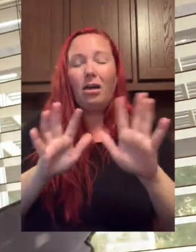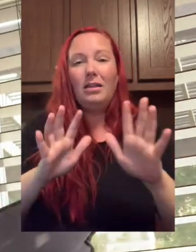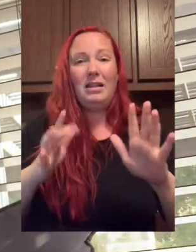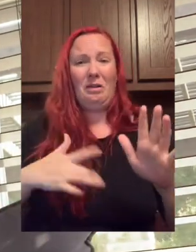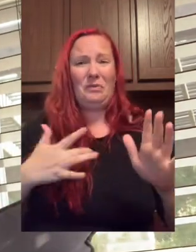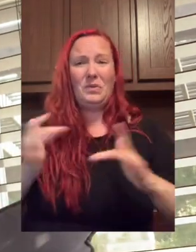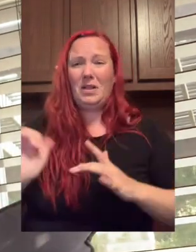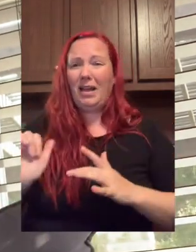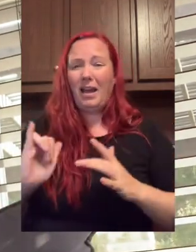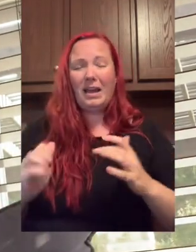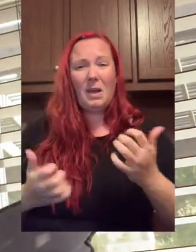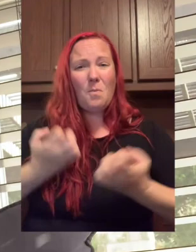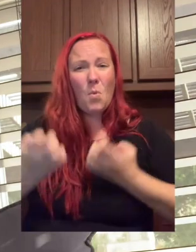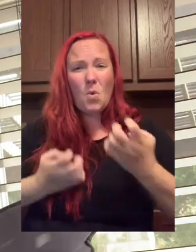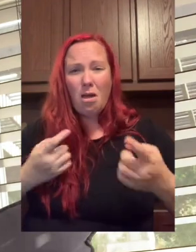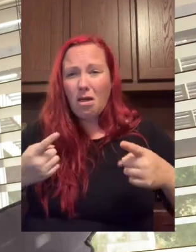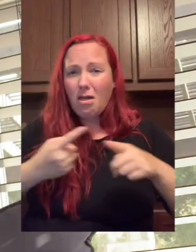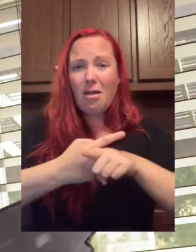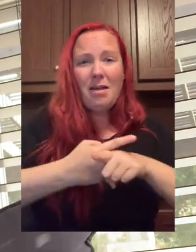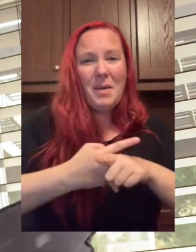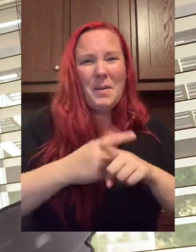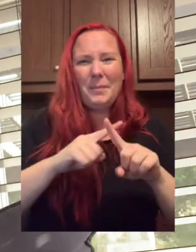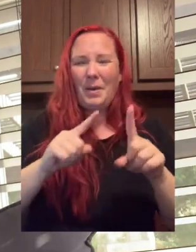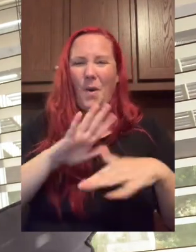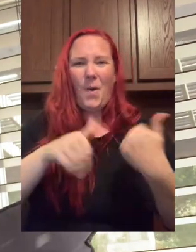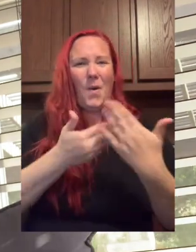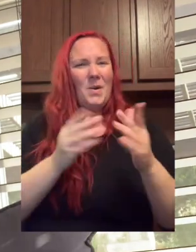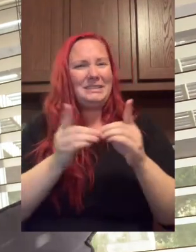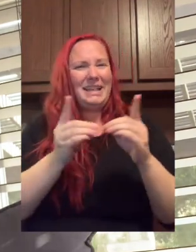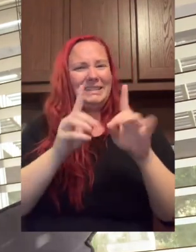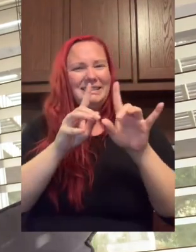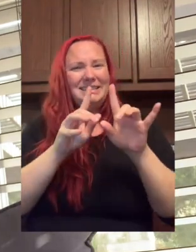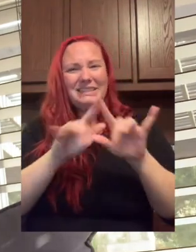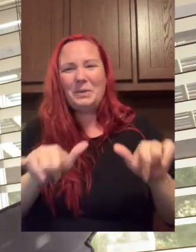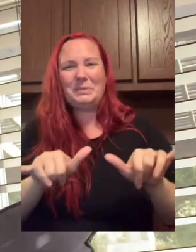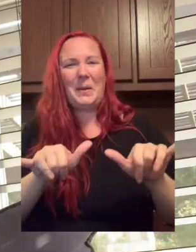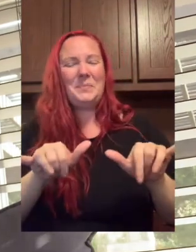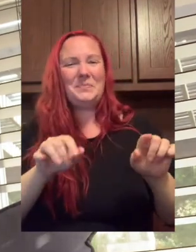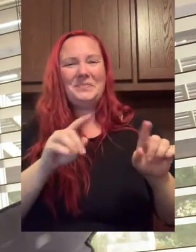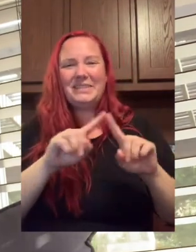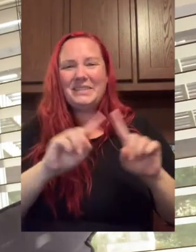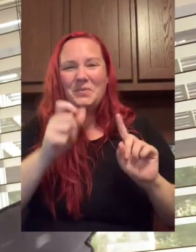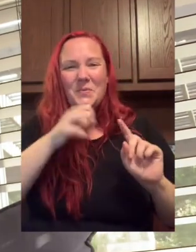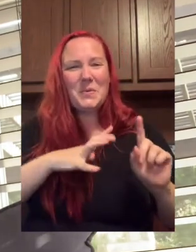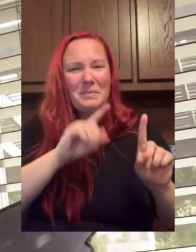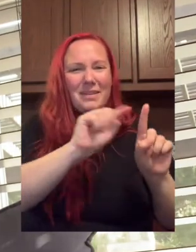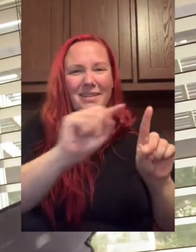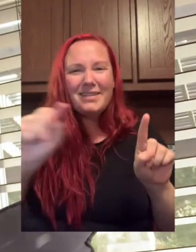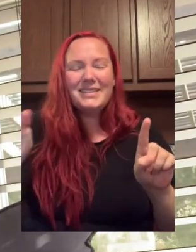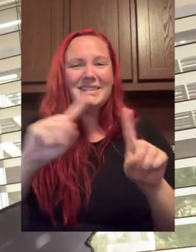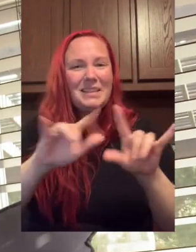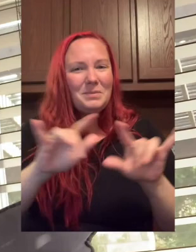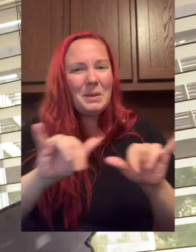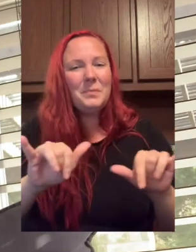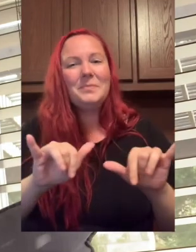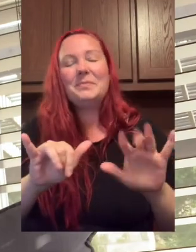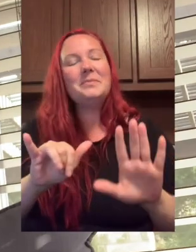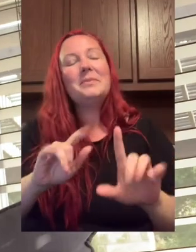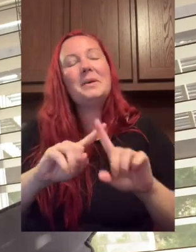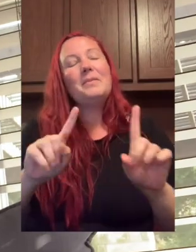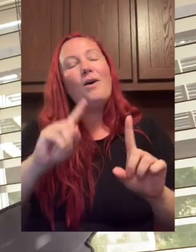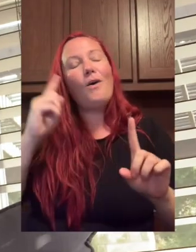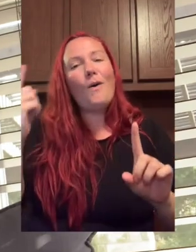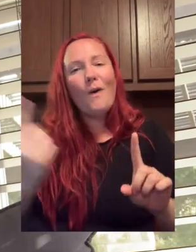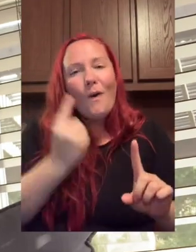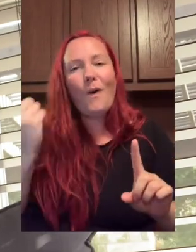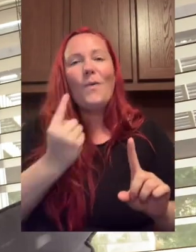even watch it in shows like The Bachelor, when someone is developing emotions for one person and then someone else, but they're having this internal struggle